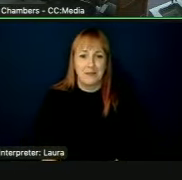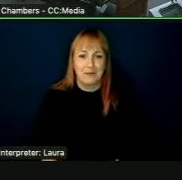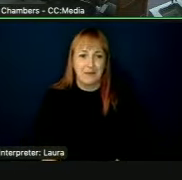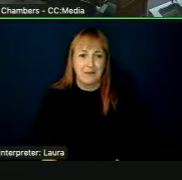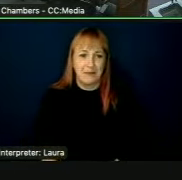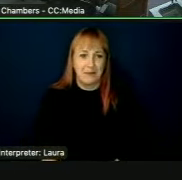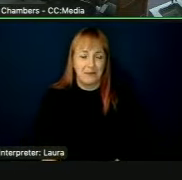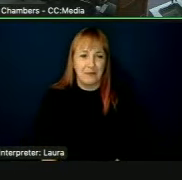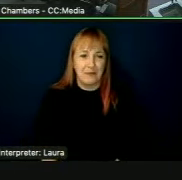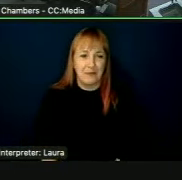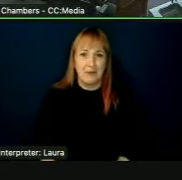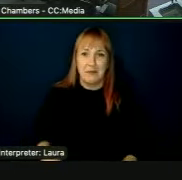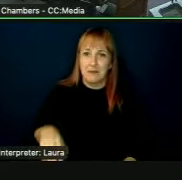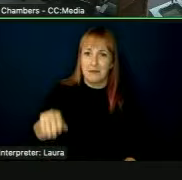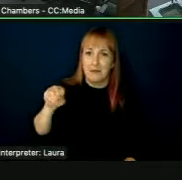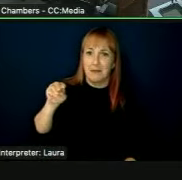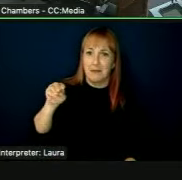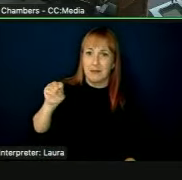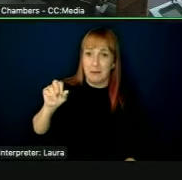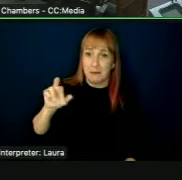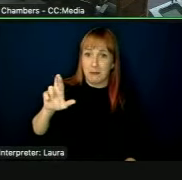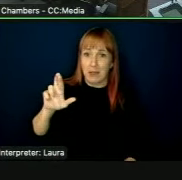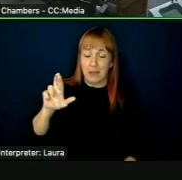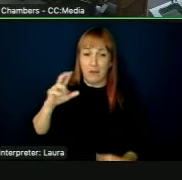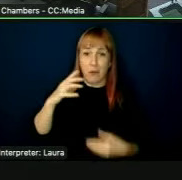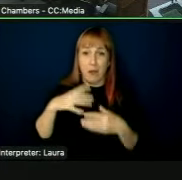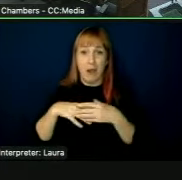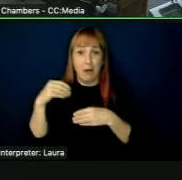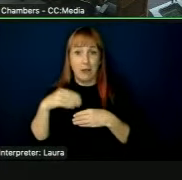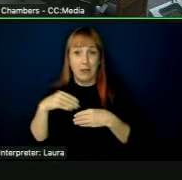So, Mayor, now you get to see how it looked from outside. Yeah.